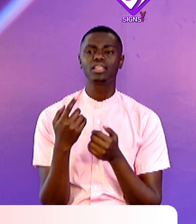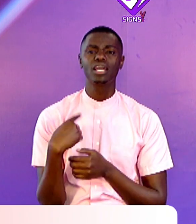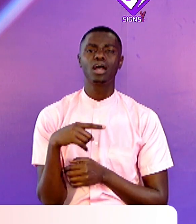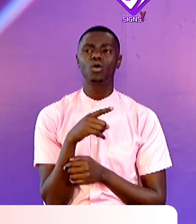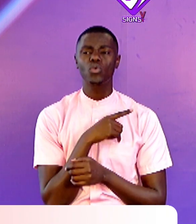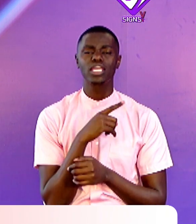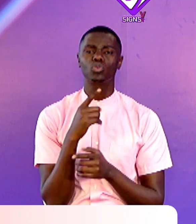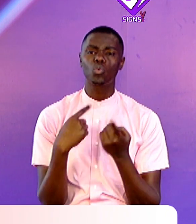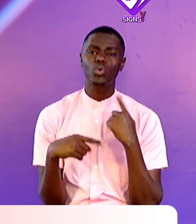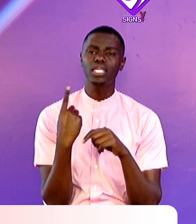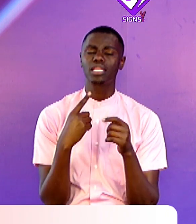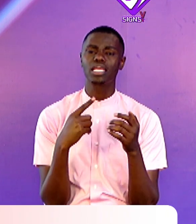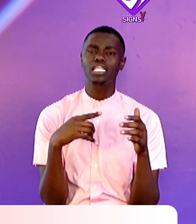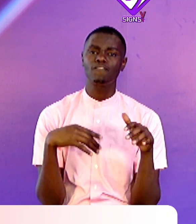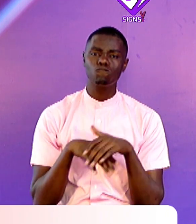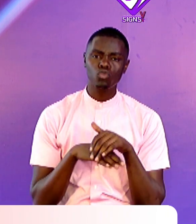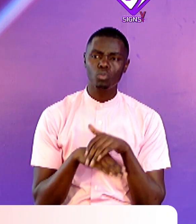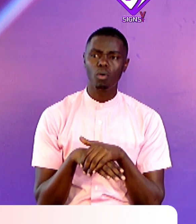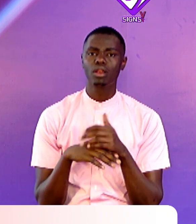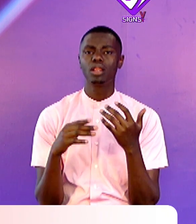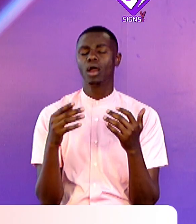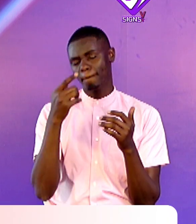in the football match? Where are we